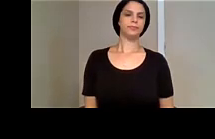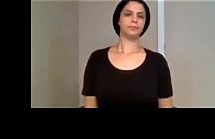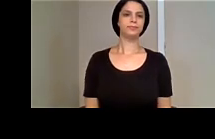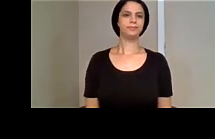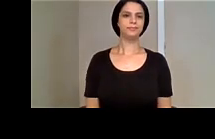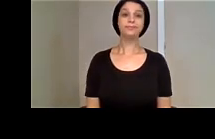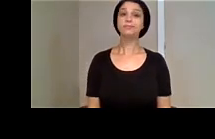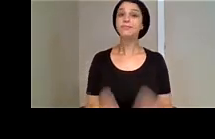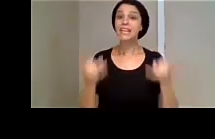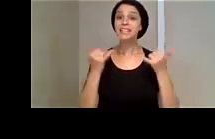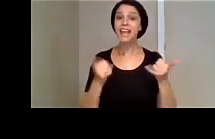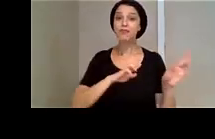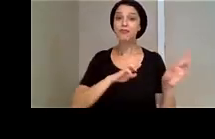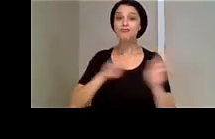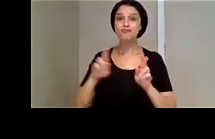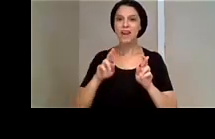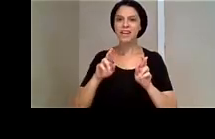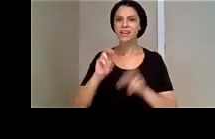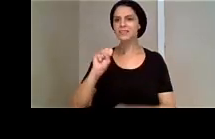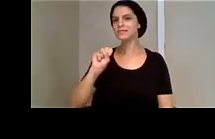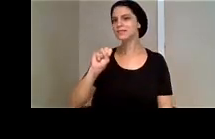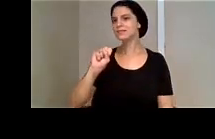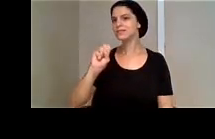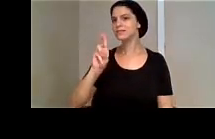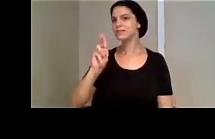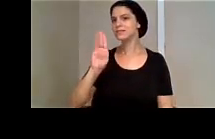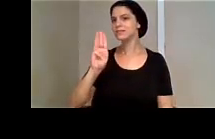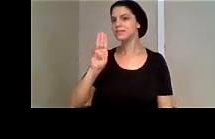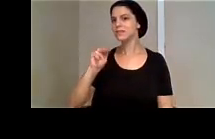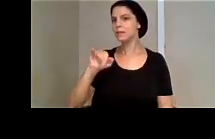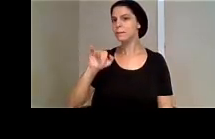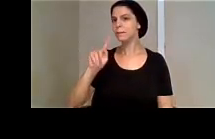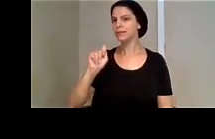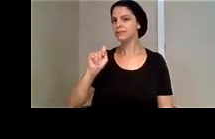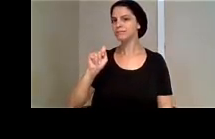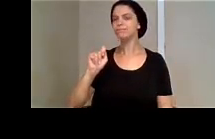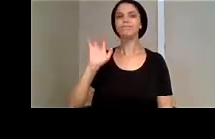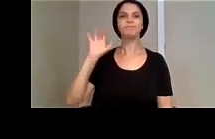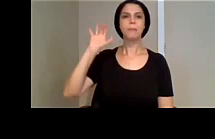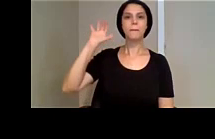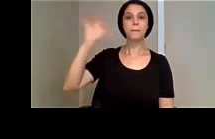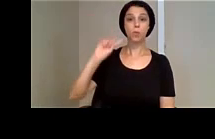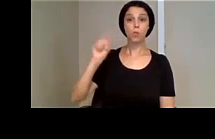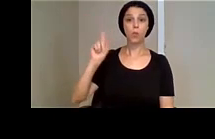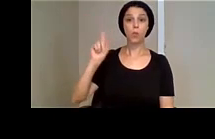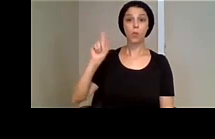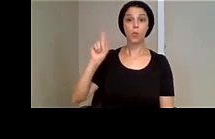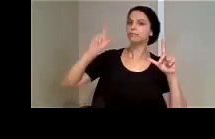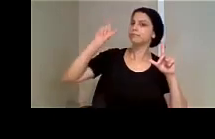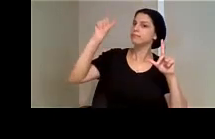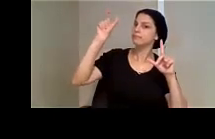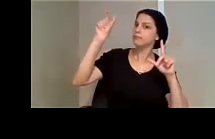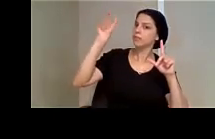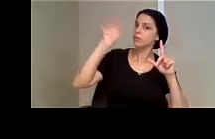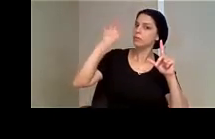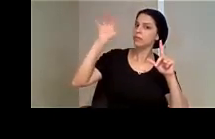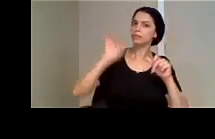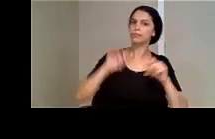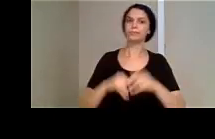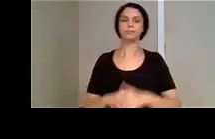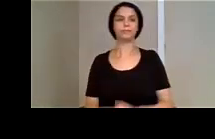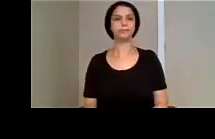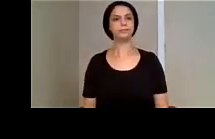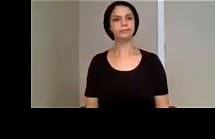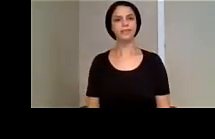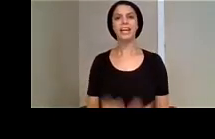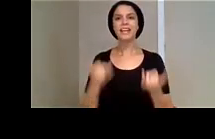And now it's ready for me to submit. So I would click on that submit button in the upper right-hand corner. And